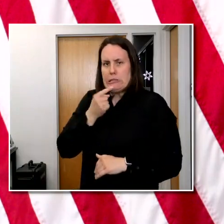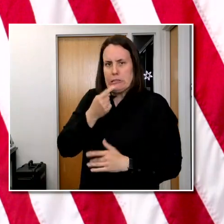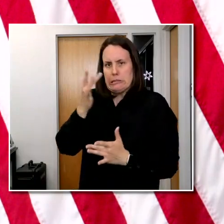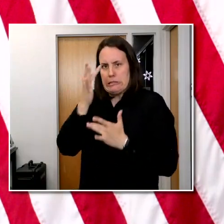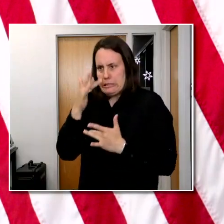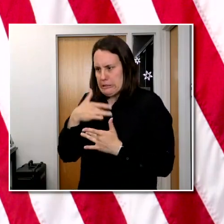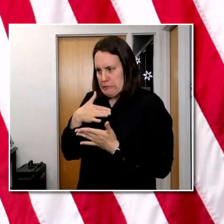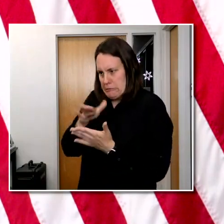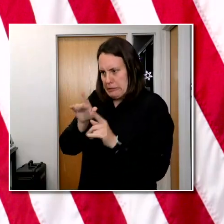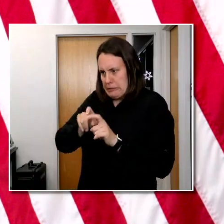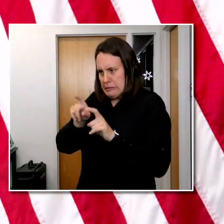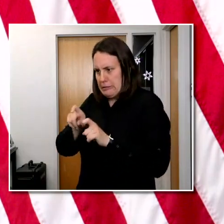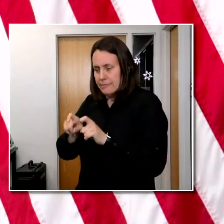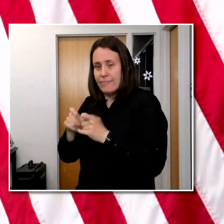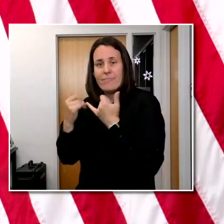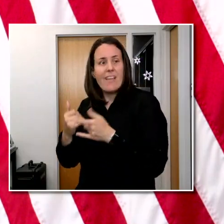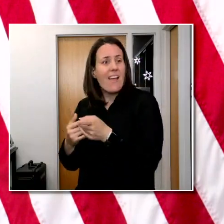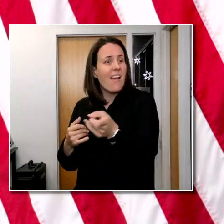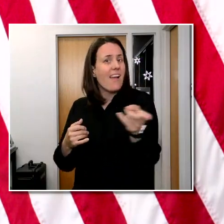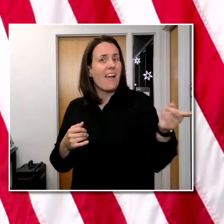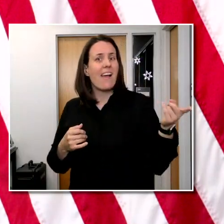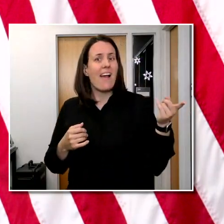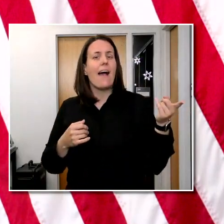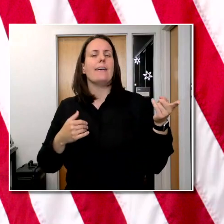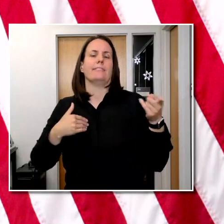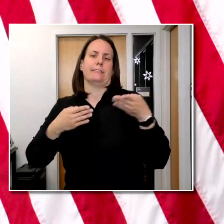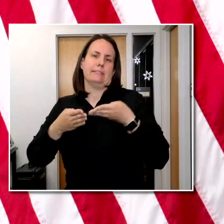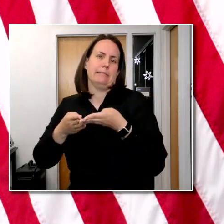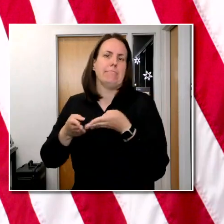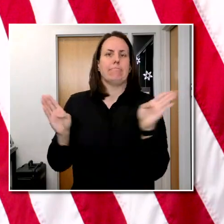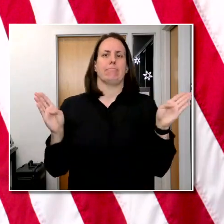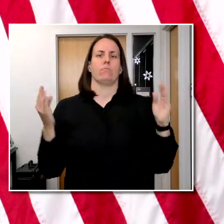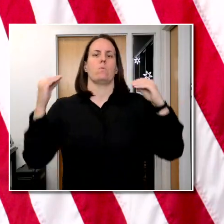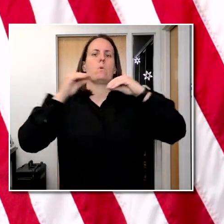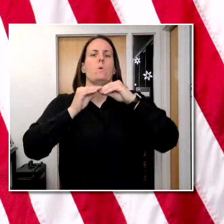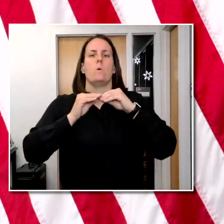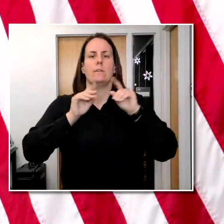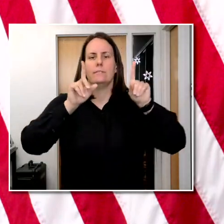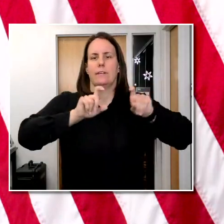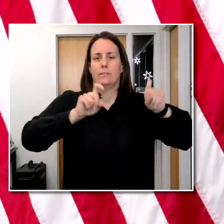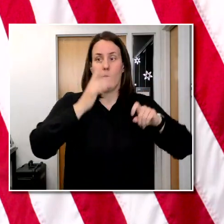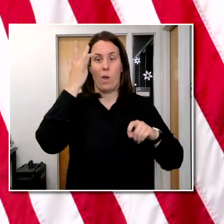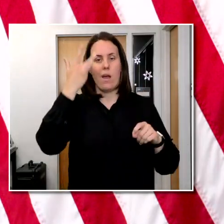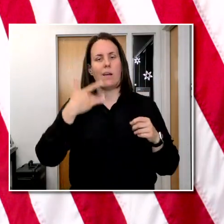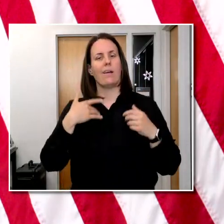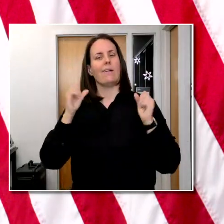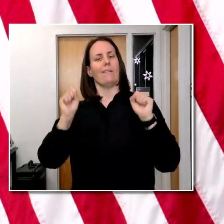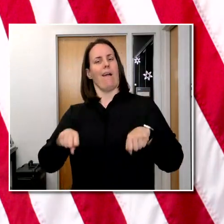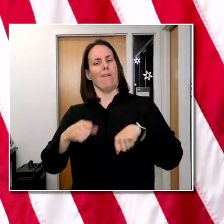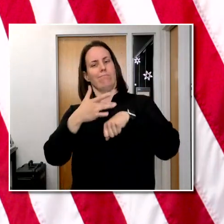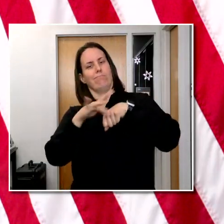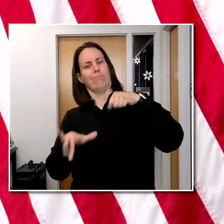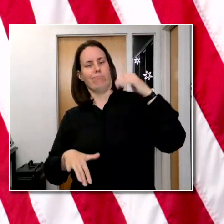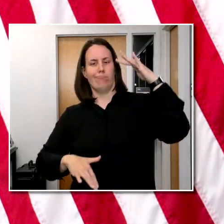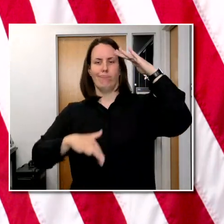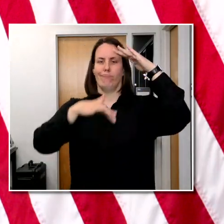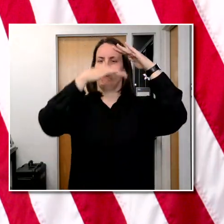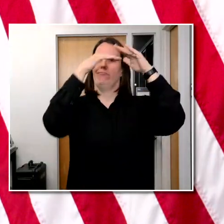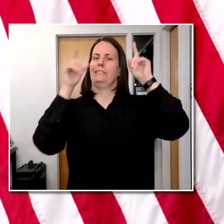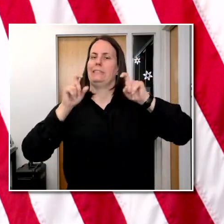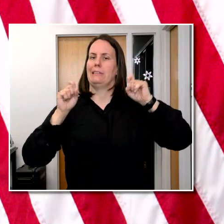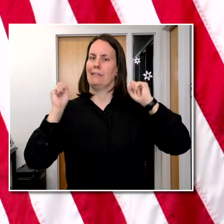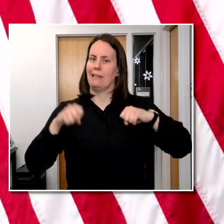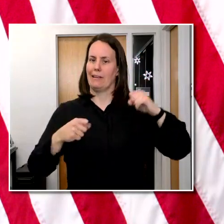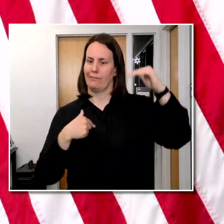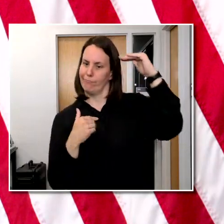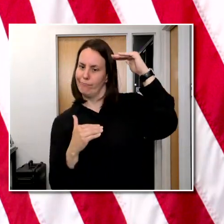to increase our capacity for testing so dramatically in Wisconsin. I want Wisconsinites to know we are in a